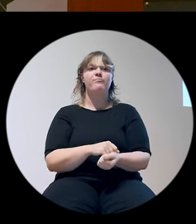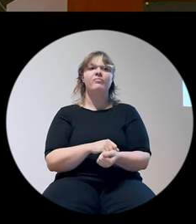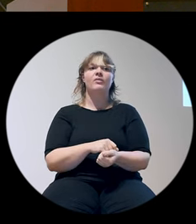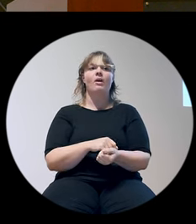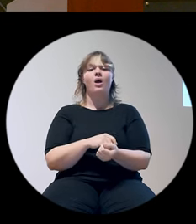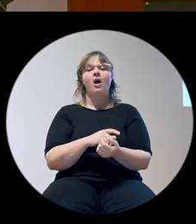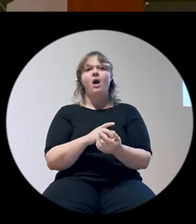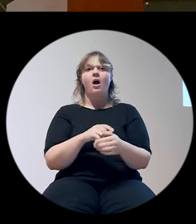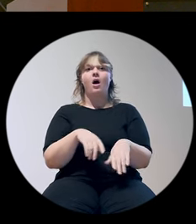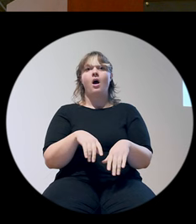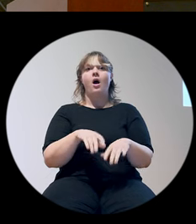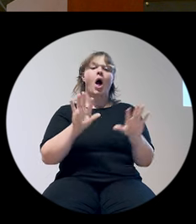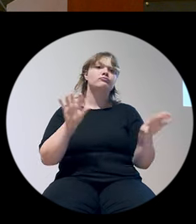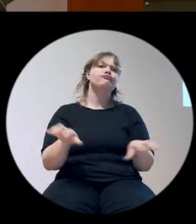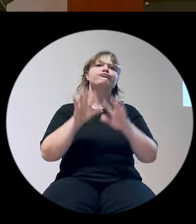romanticized